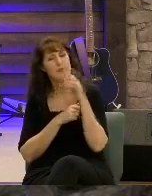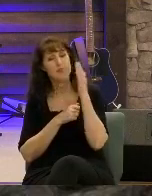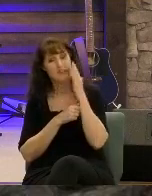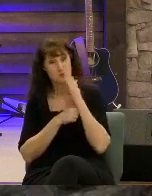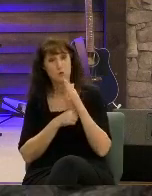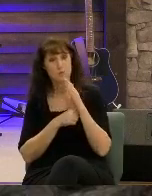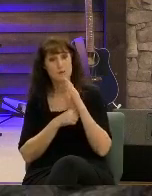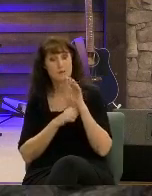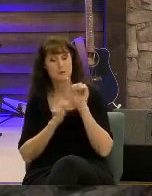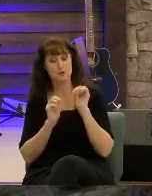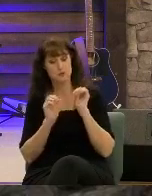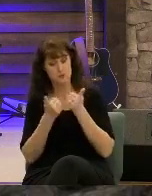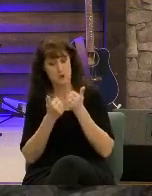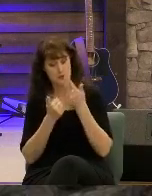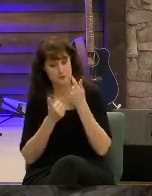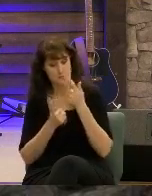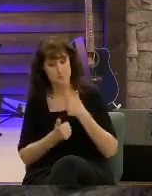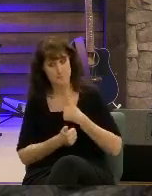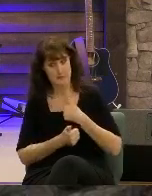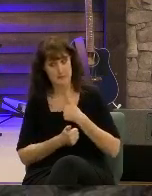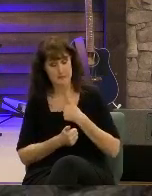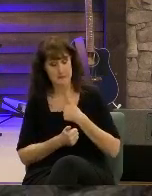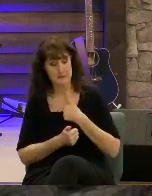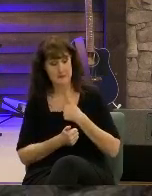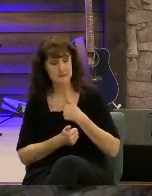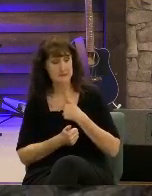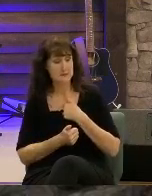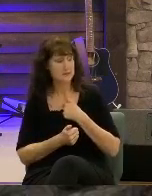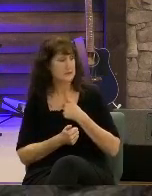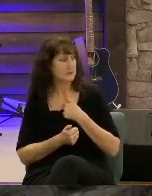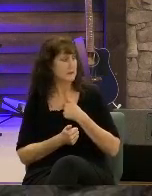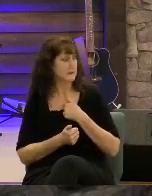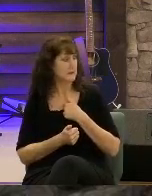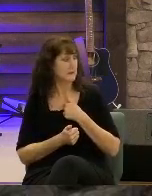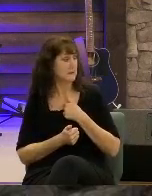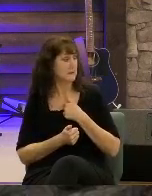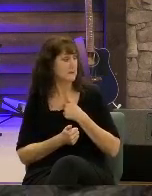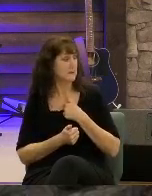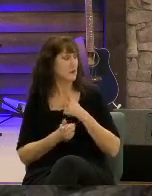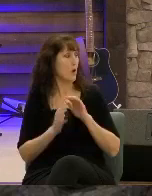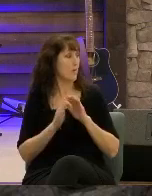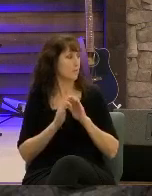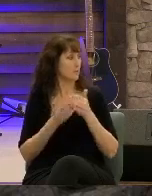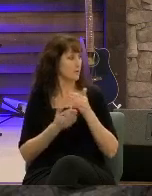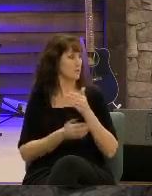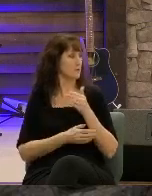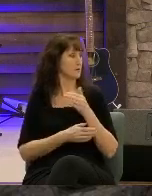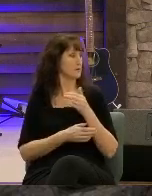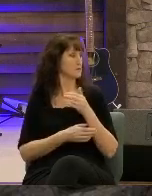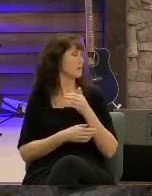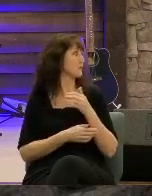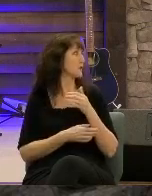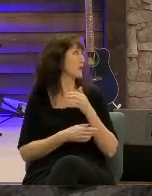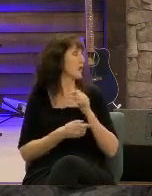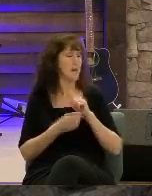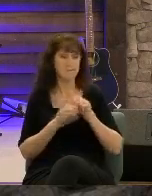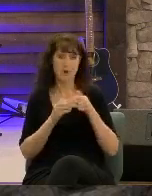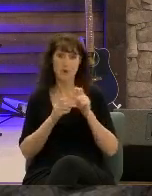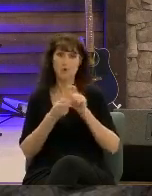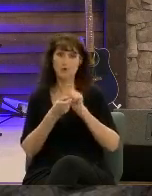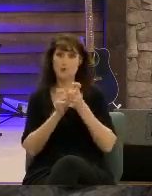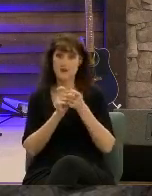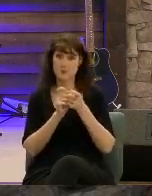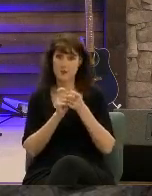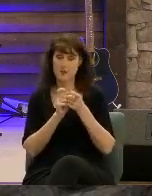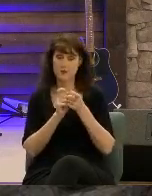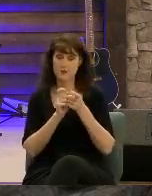challenging. It was challenging for me, but this man, Dallas Willard, wrote this book, Renovation of the Heart. It's about transformation. This guy is